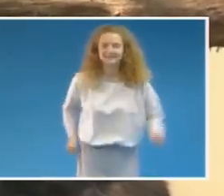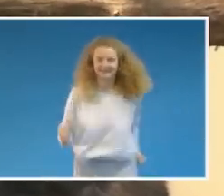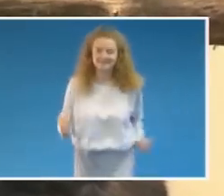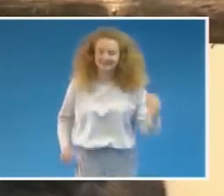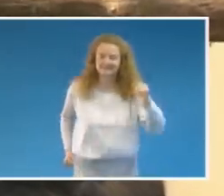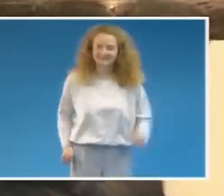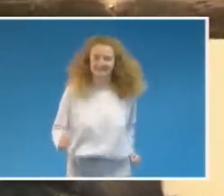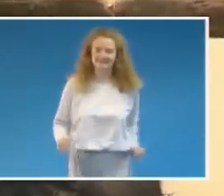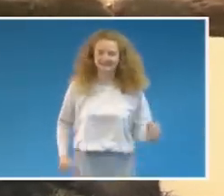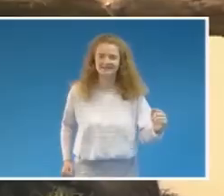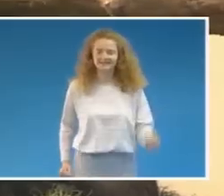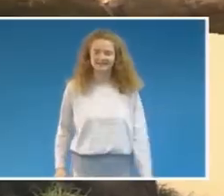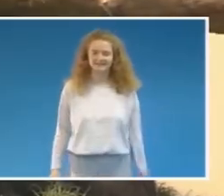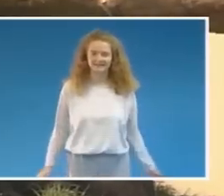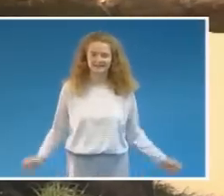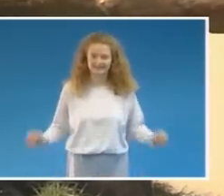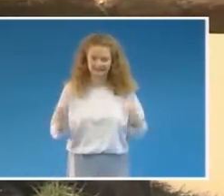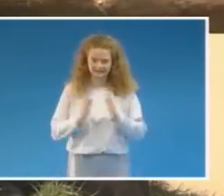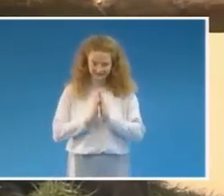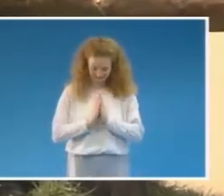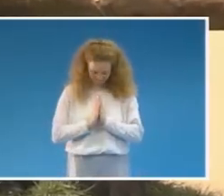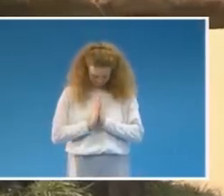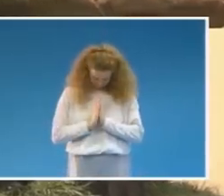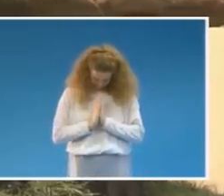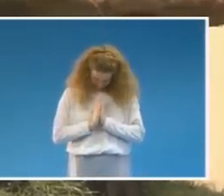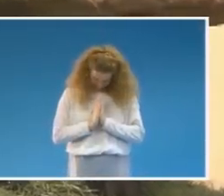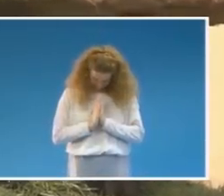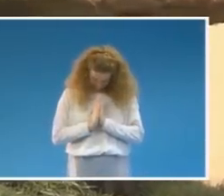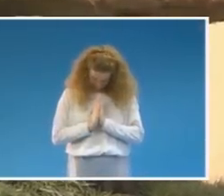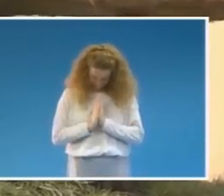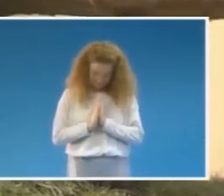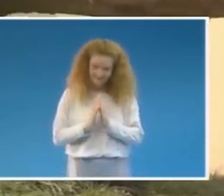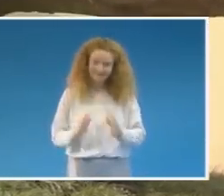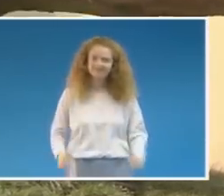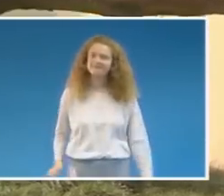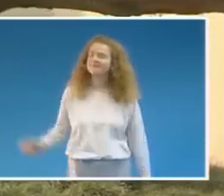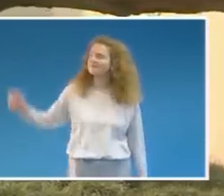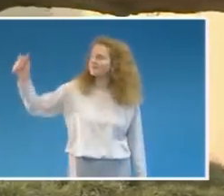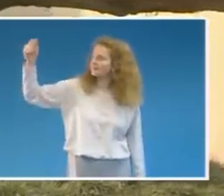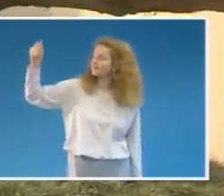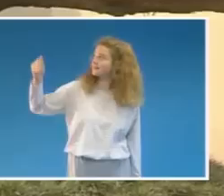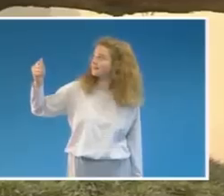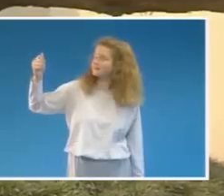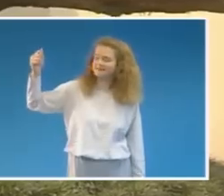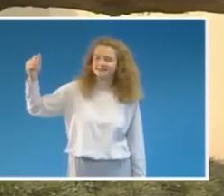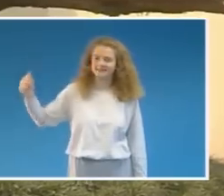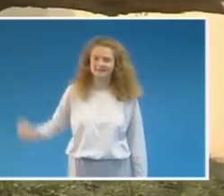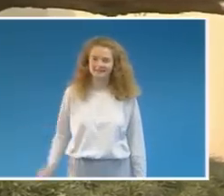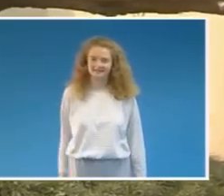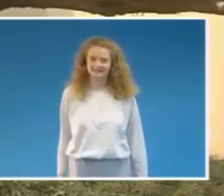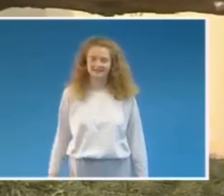bear, run upstairs. Teddy bear, say your prayers. Teddy bear, turn off the